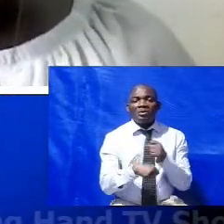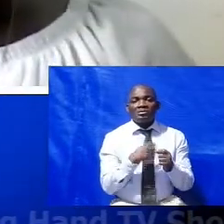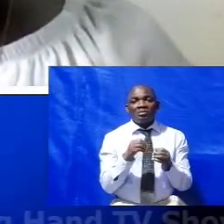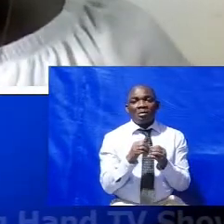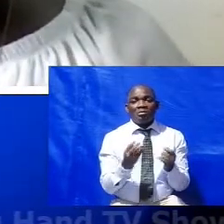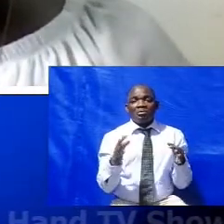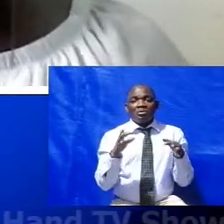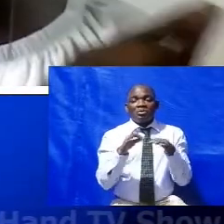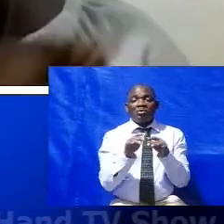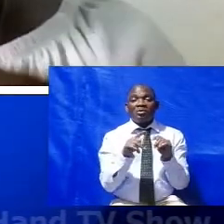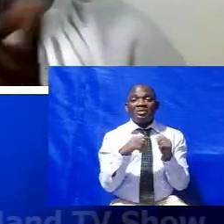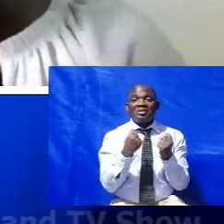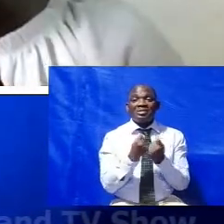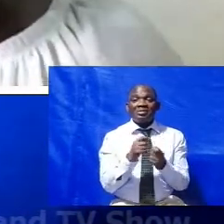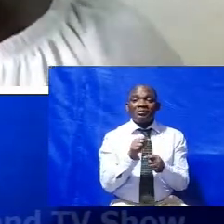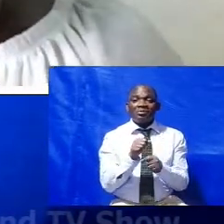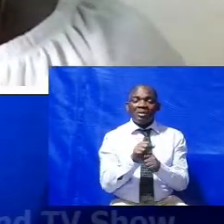Yeah. So